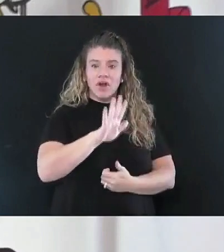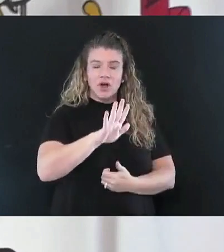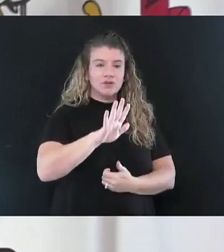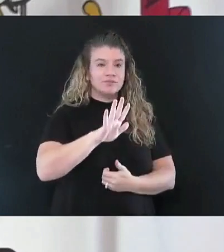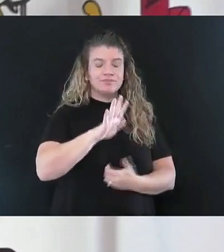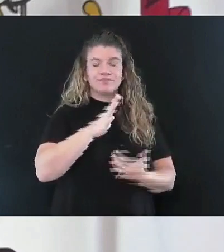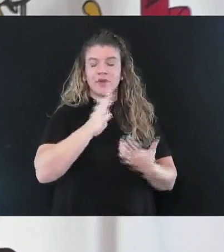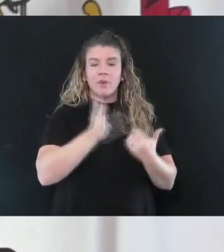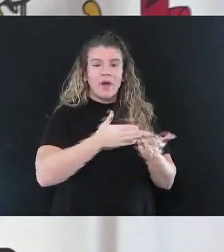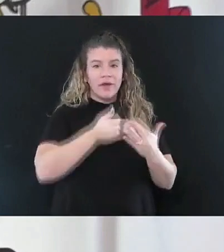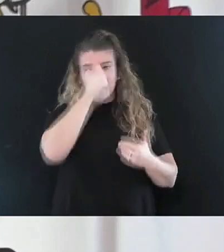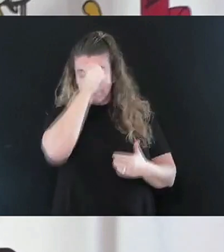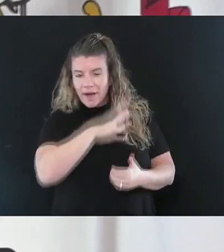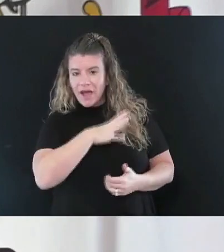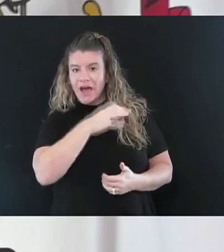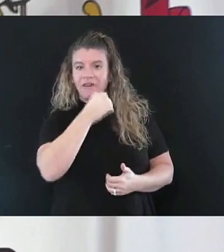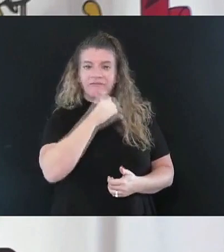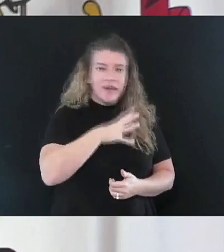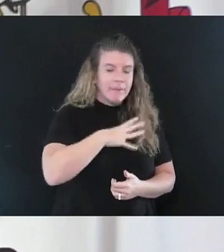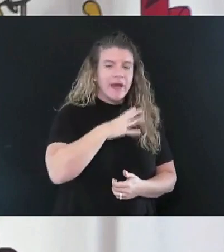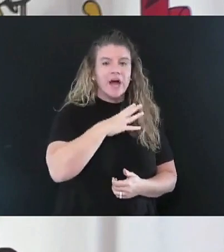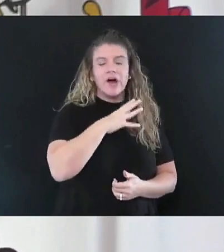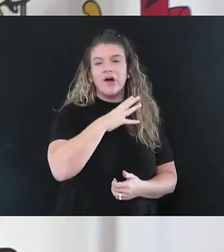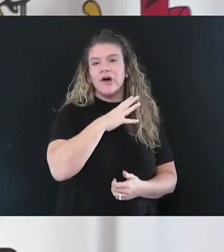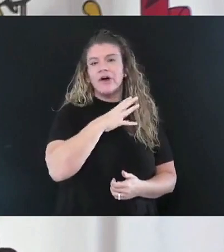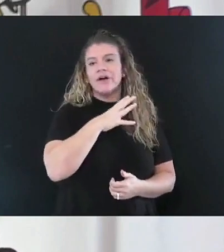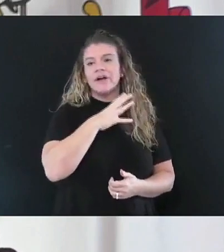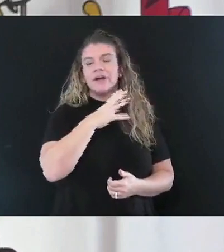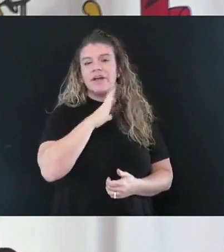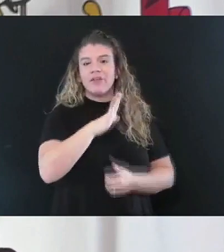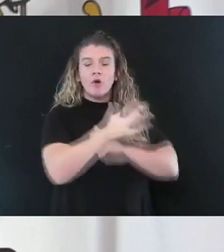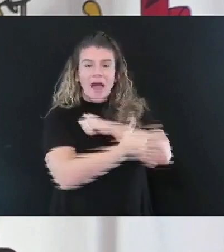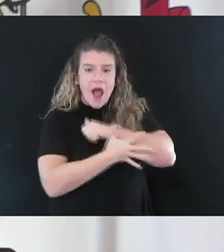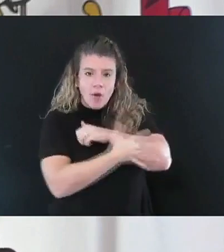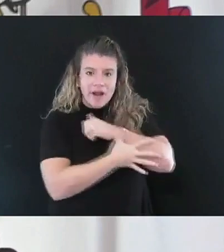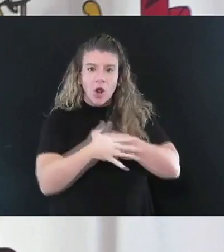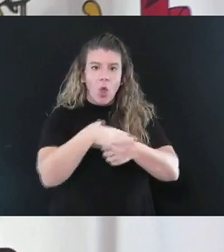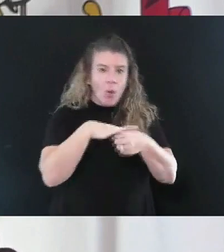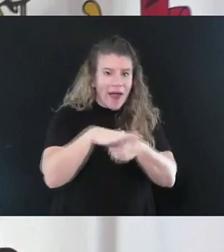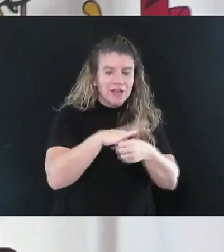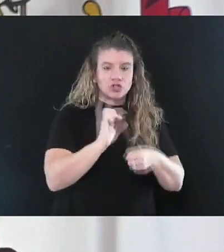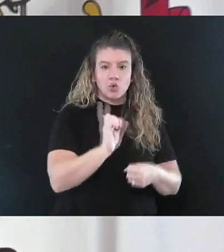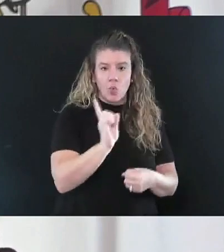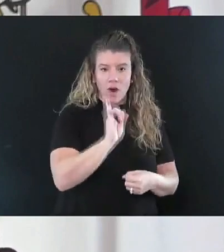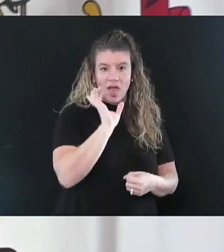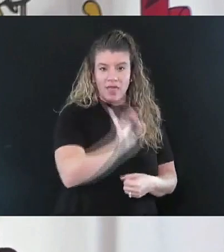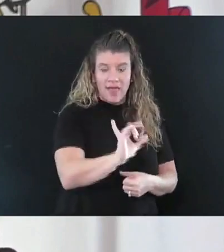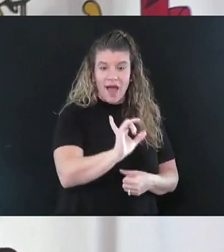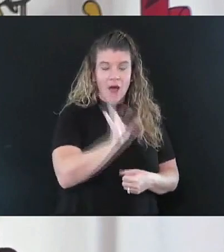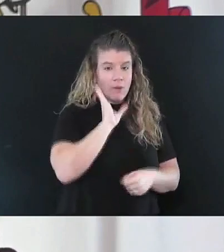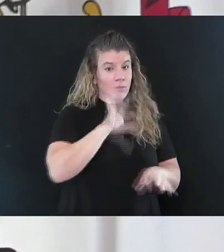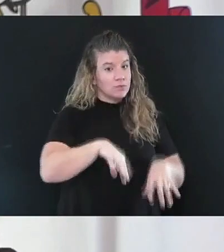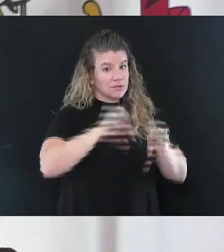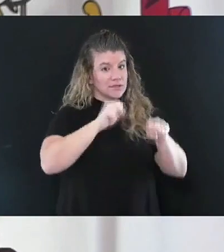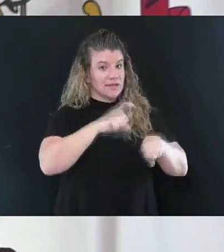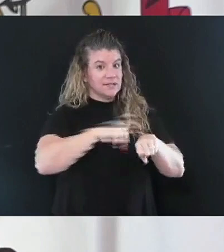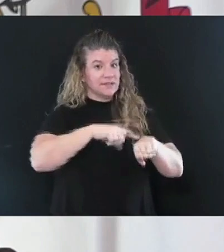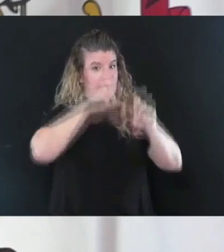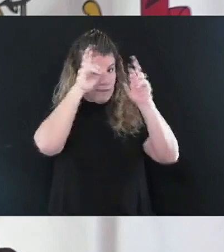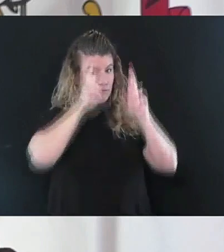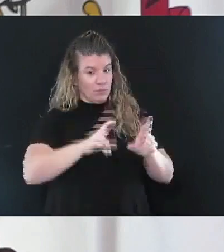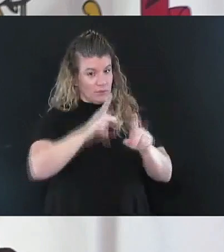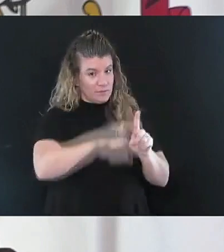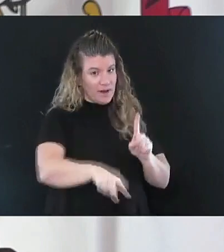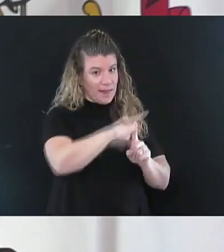whether they be male or female, and whatever county that they may have